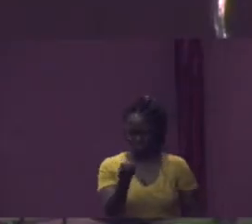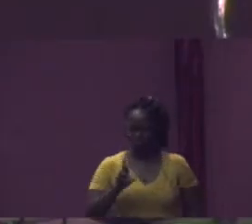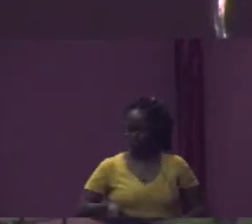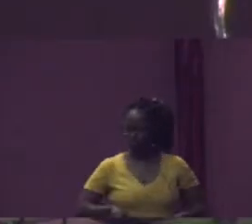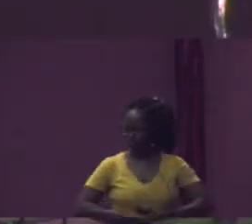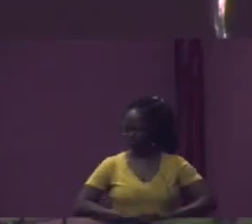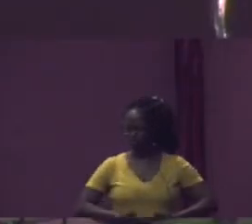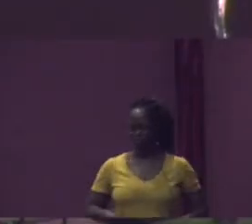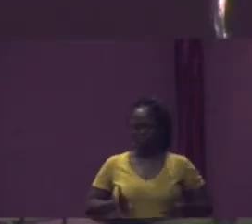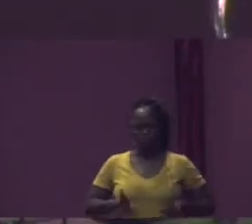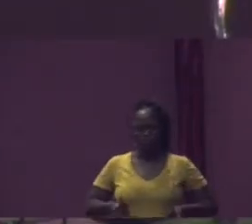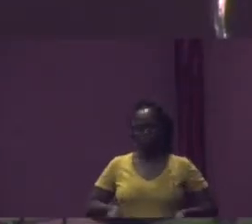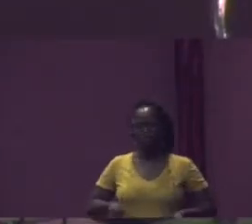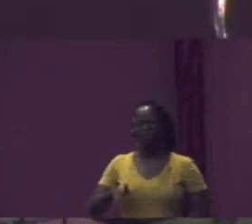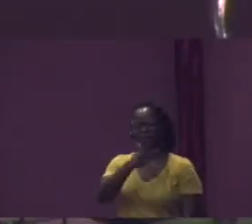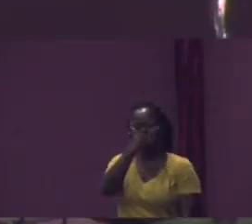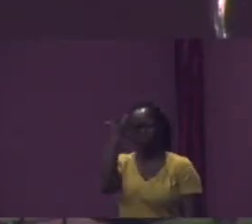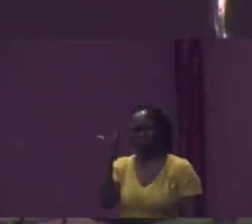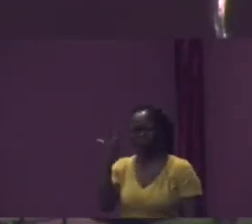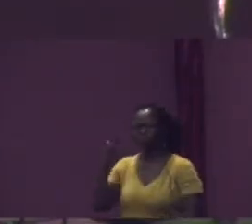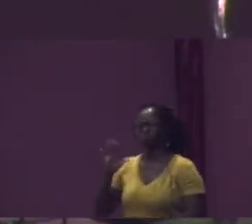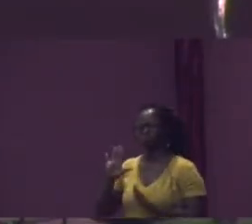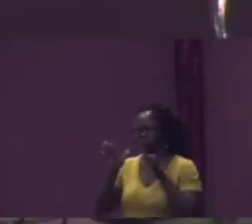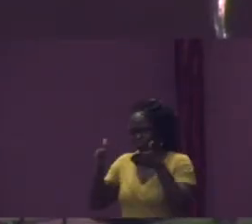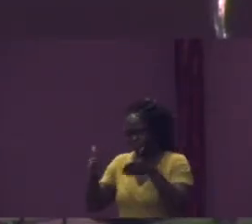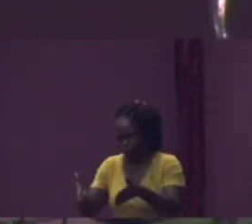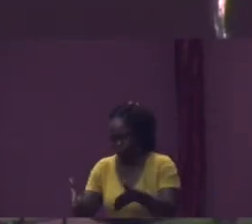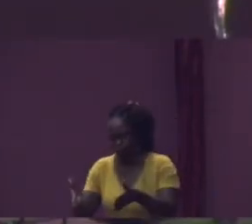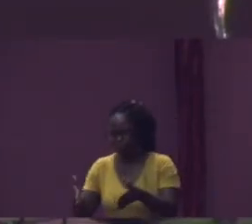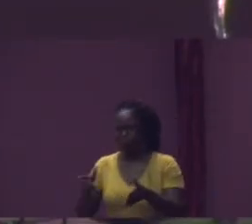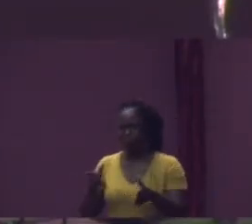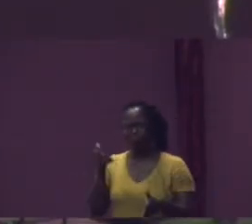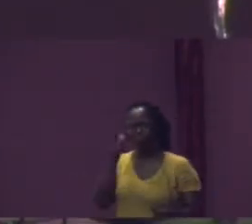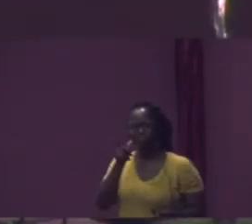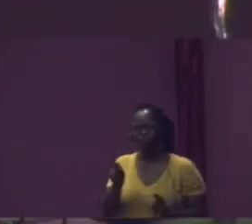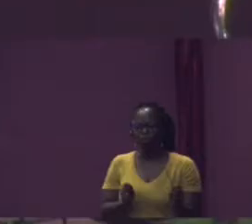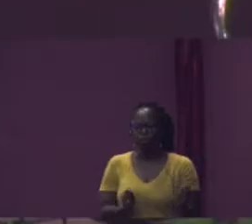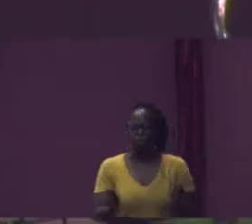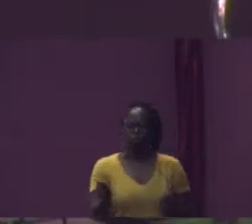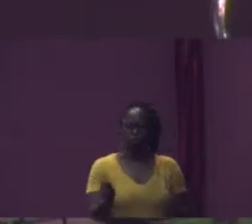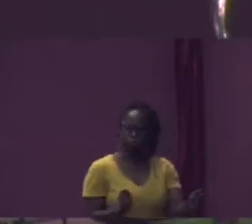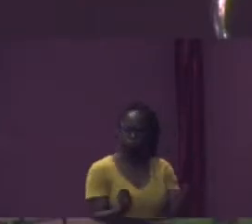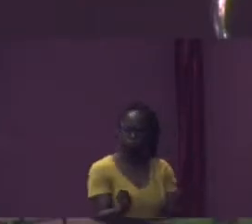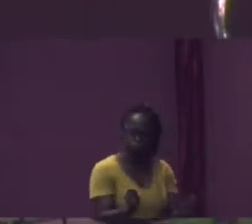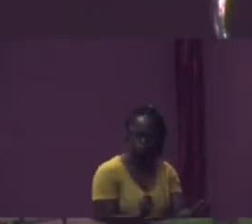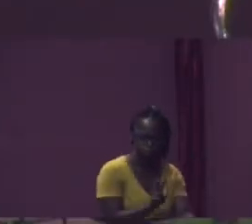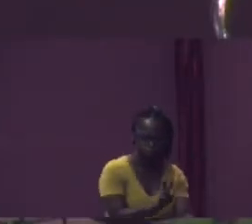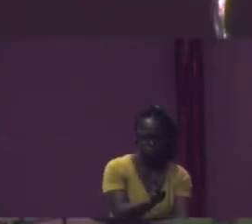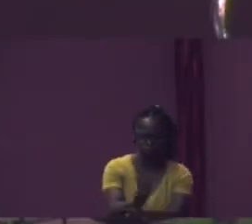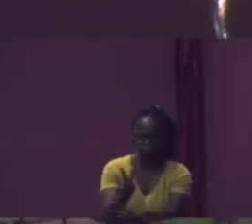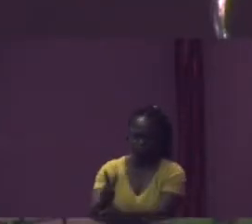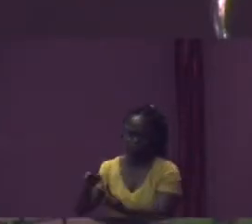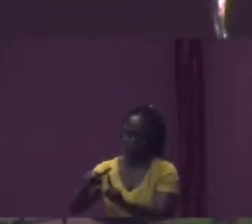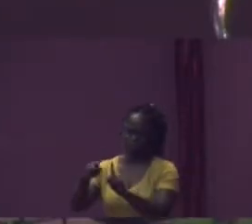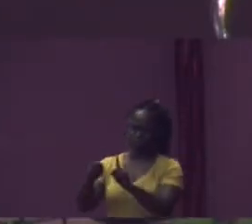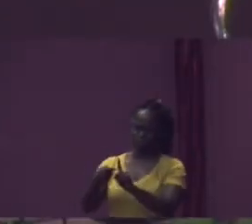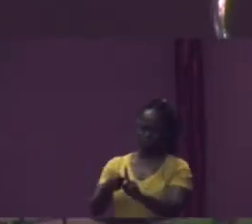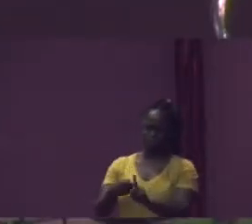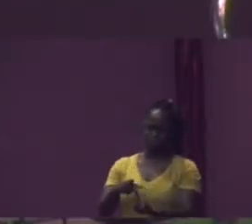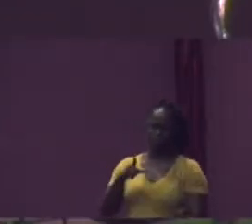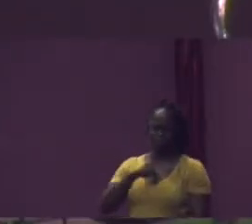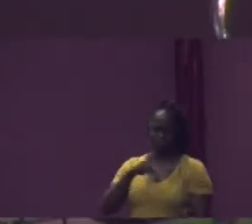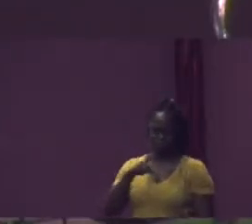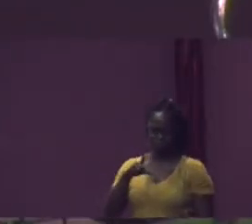to specialize and aggressively manage pregnancy, labor, and delivery because it was considered more often than not a